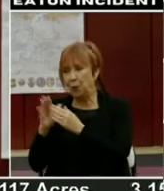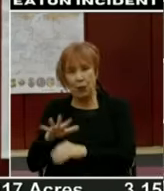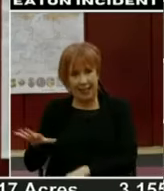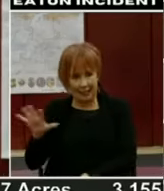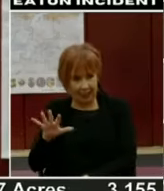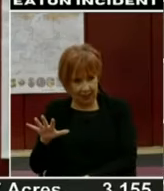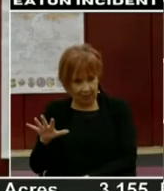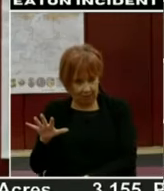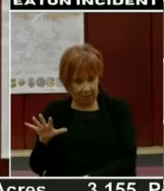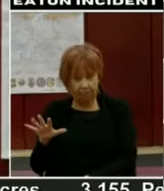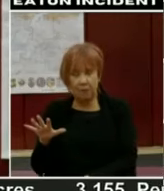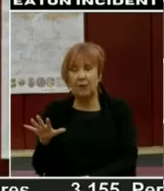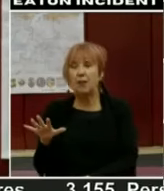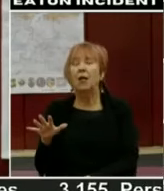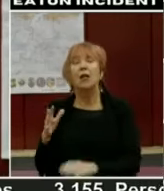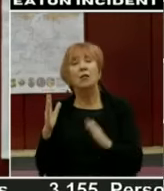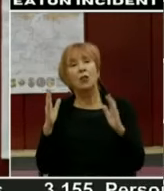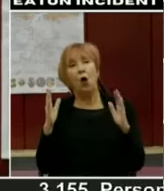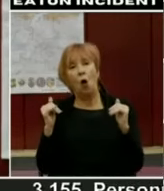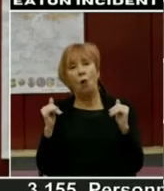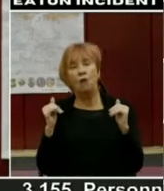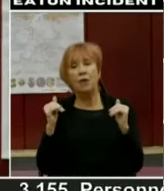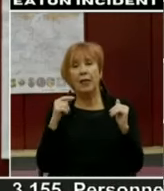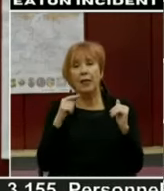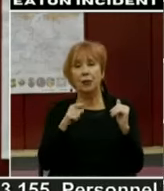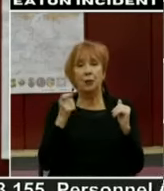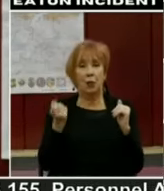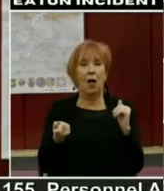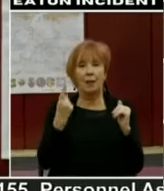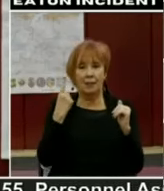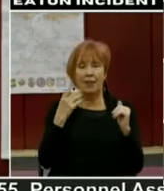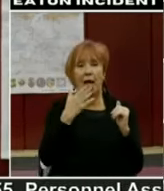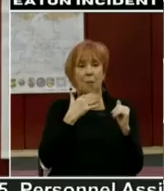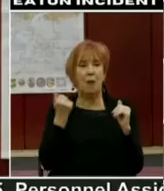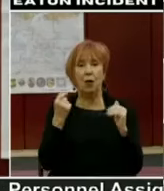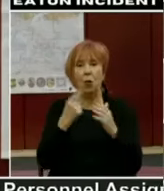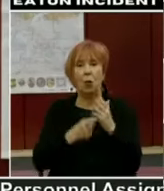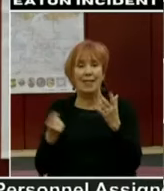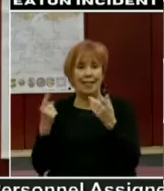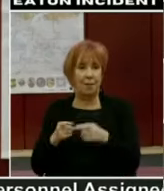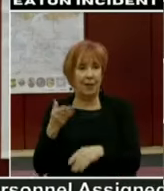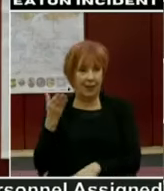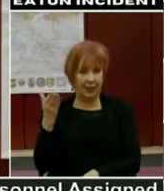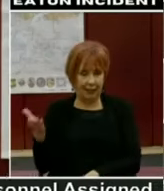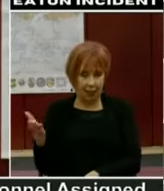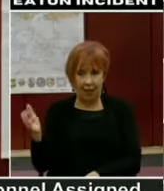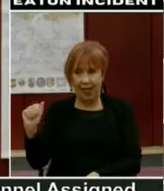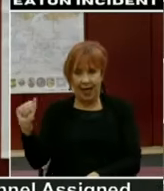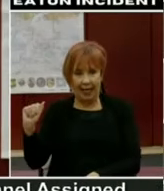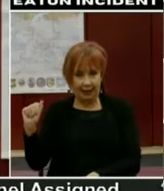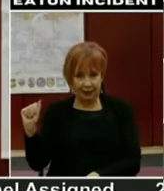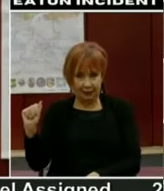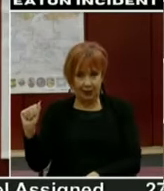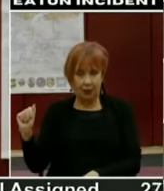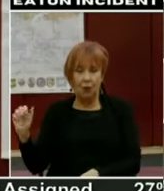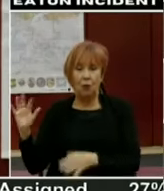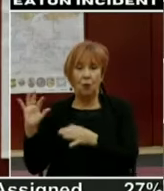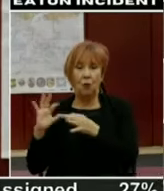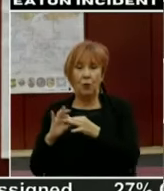of you that hopefully paints the picture of the resources that we have dedicated, in particular in Altadena, related to Eaton